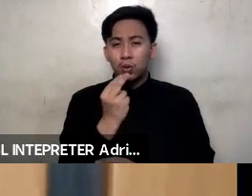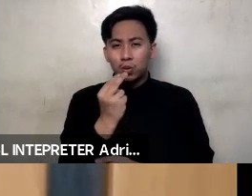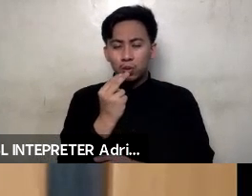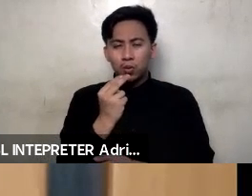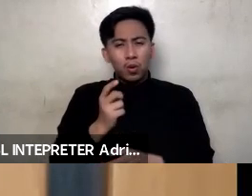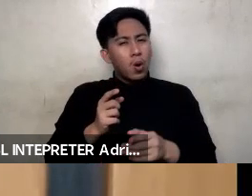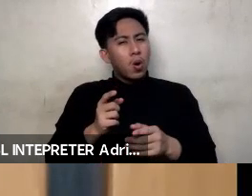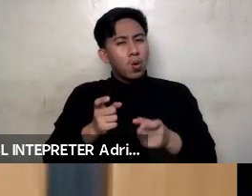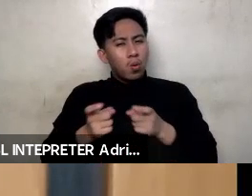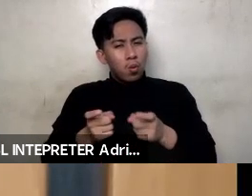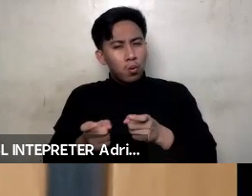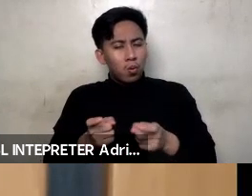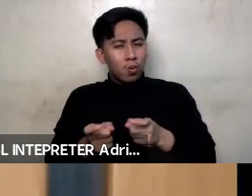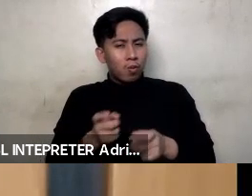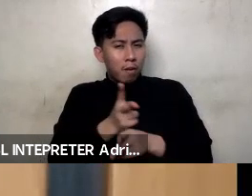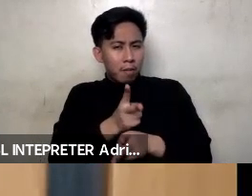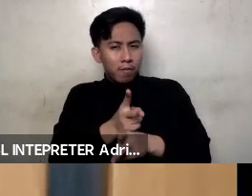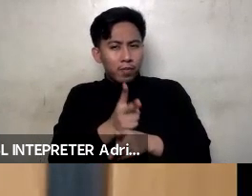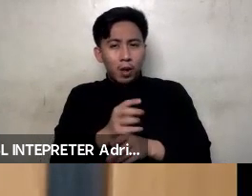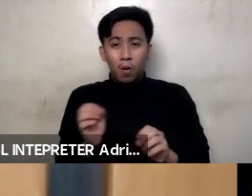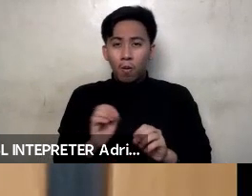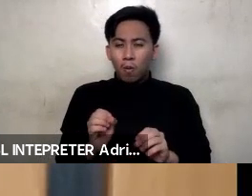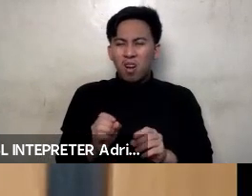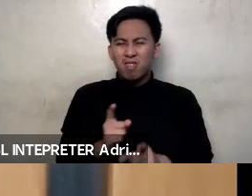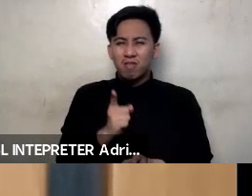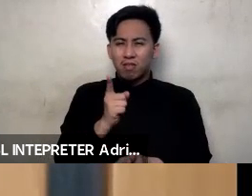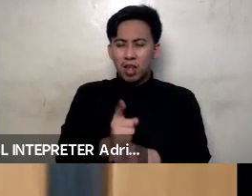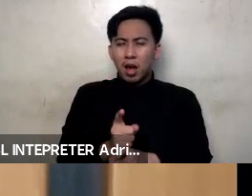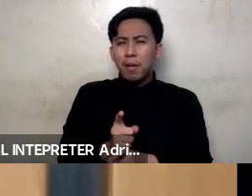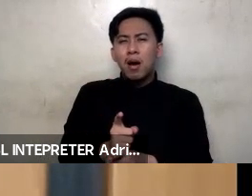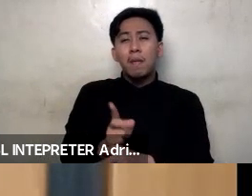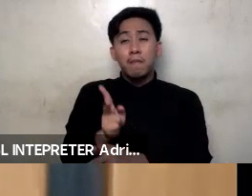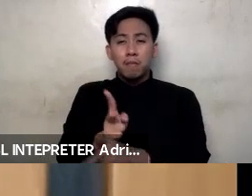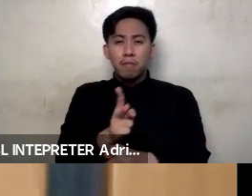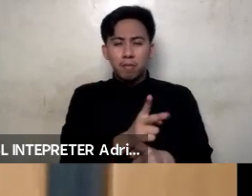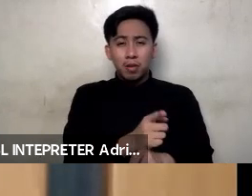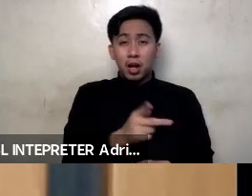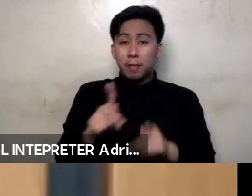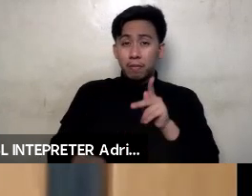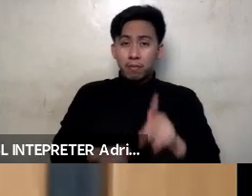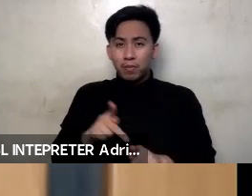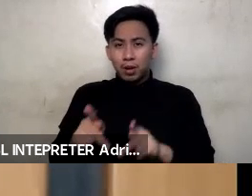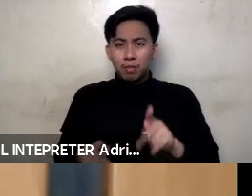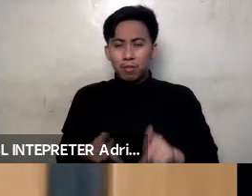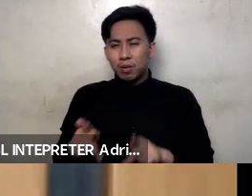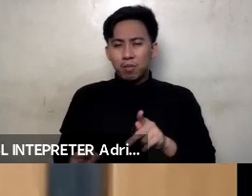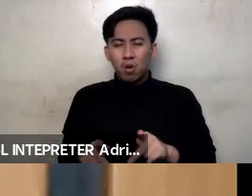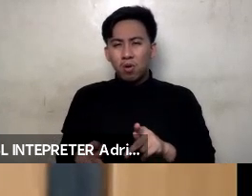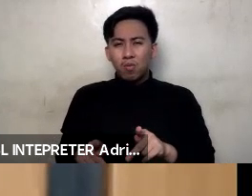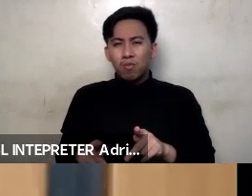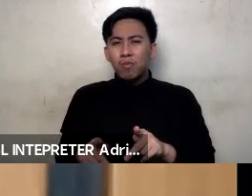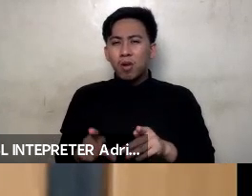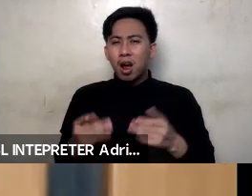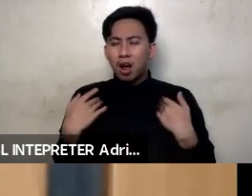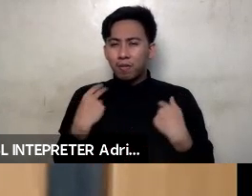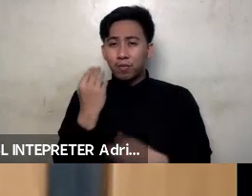governance. There was no proper tracking system which resulted to the inaccurate data